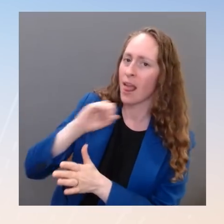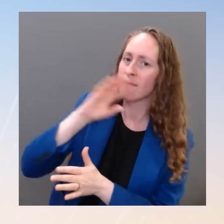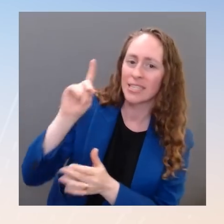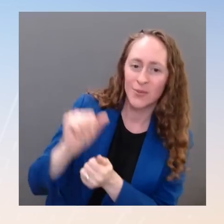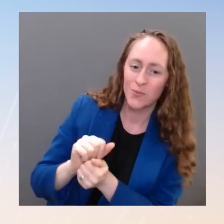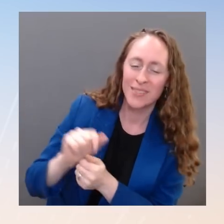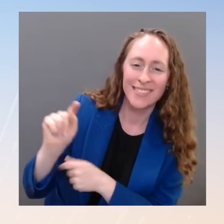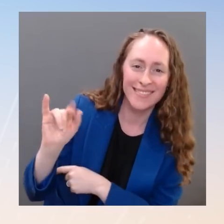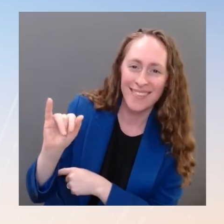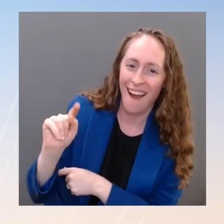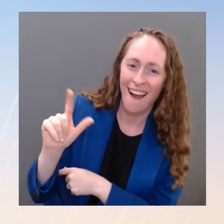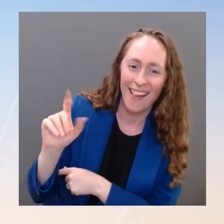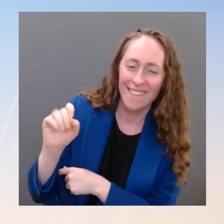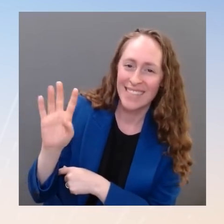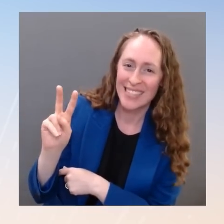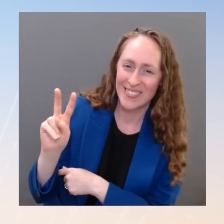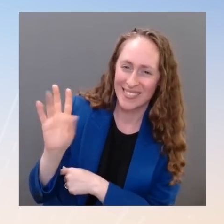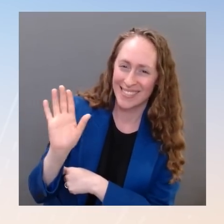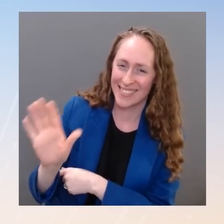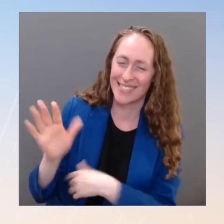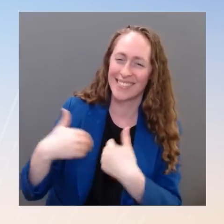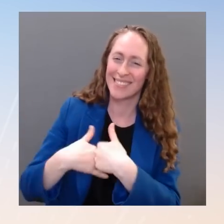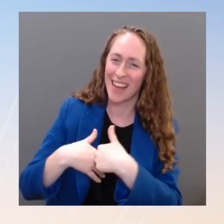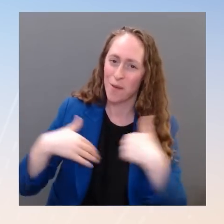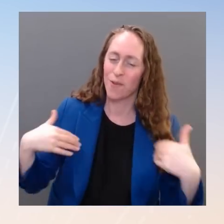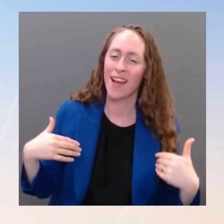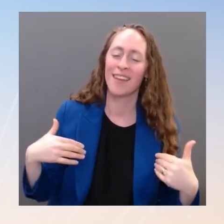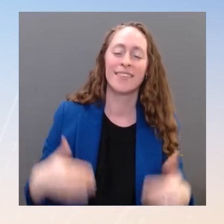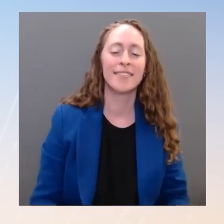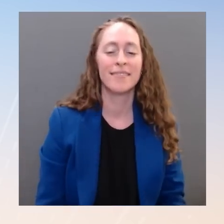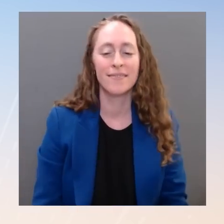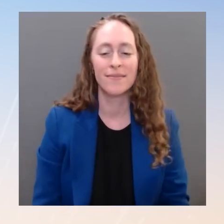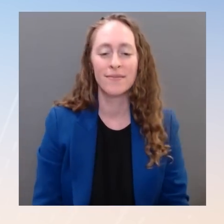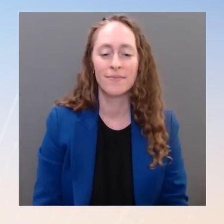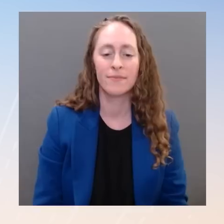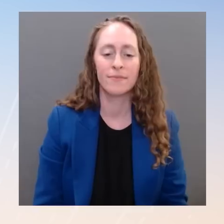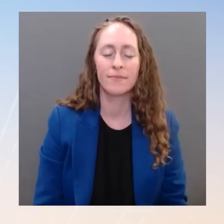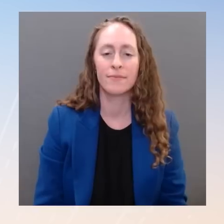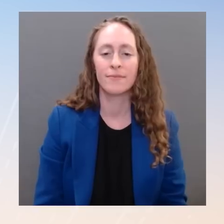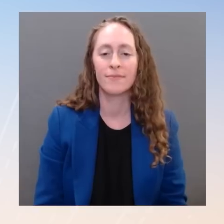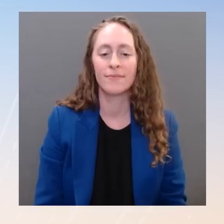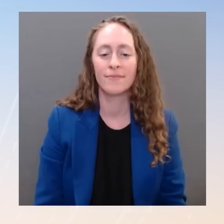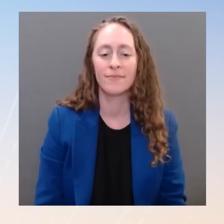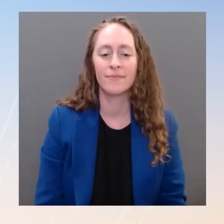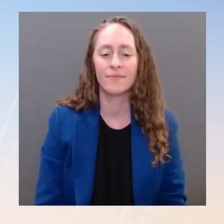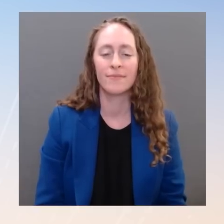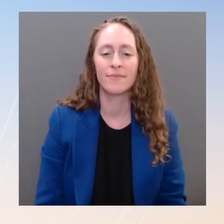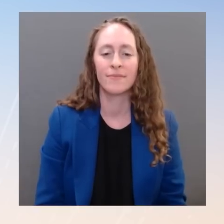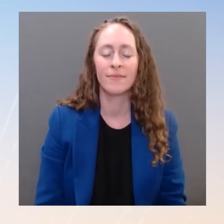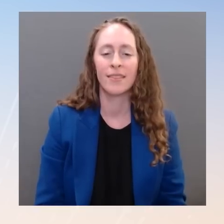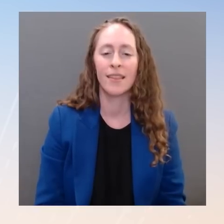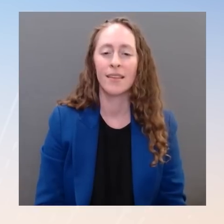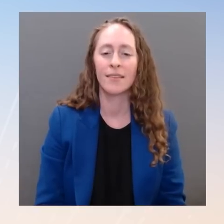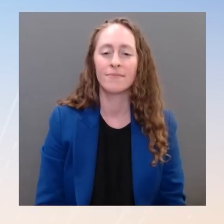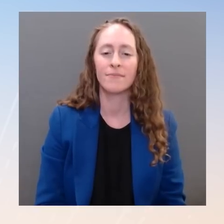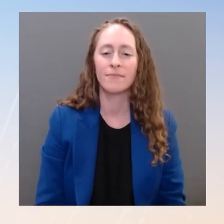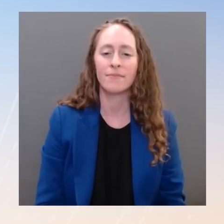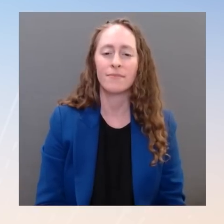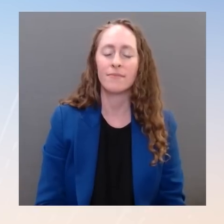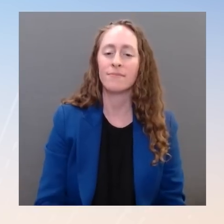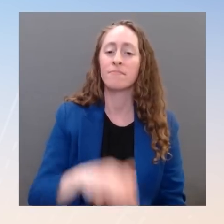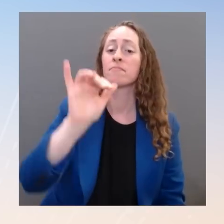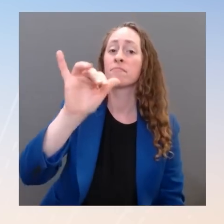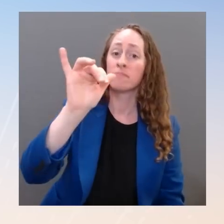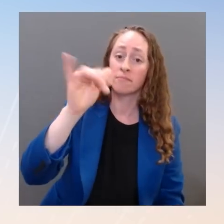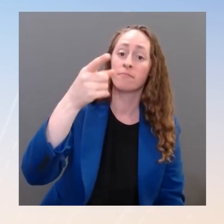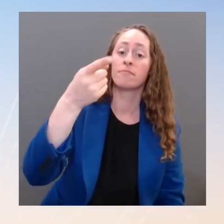with that with members of Congress. Go ahead. Hey, Jen, the request for $33 billion, how quickly do you expect it will move through Congress, and when is the